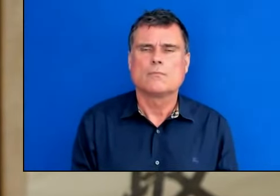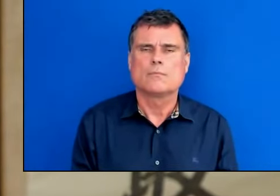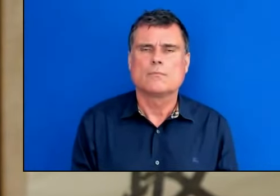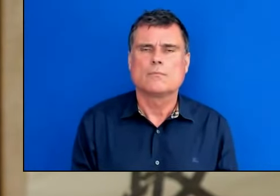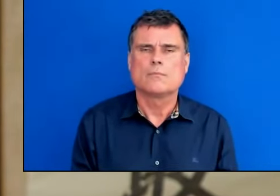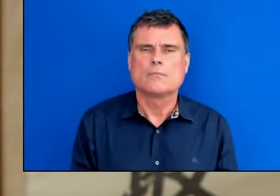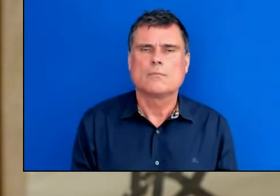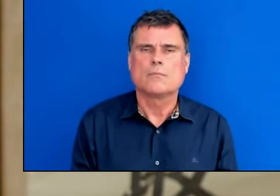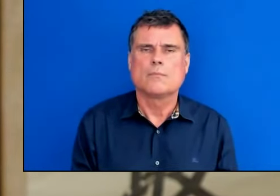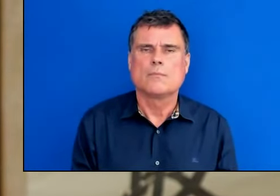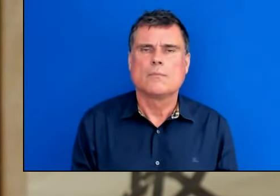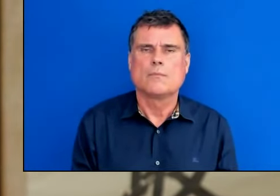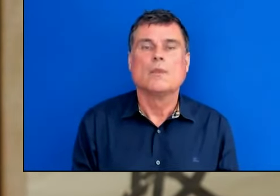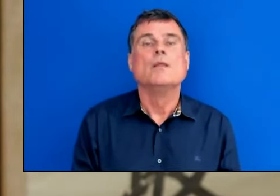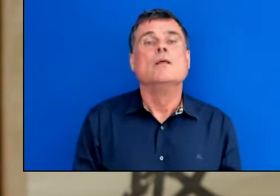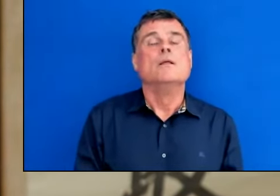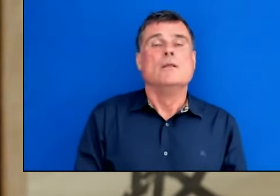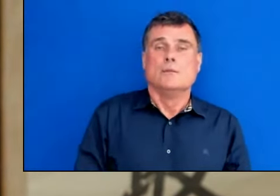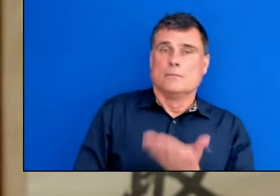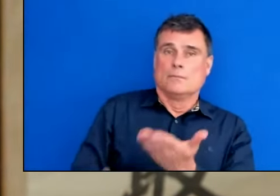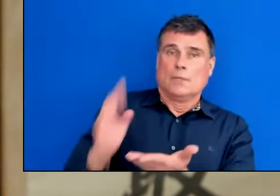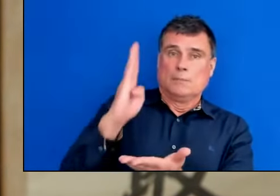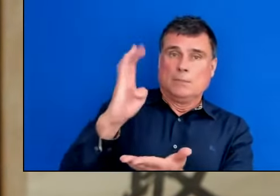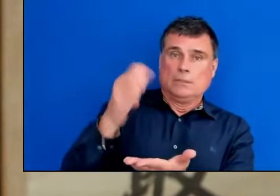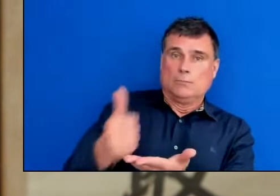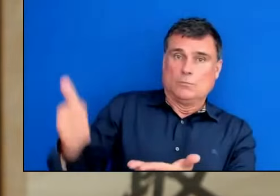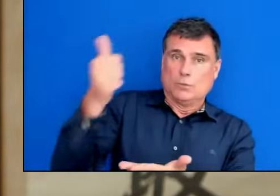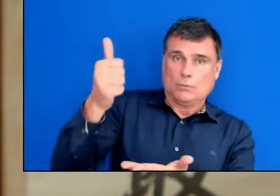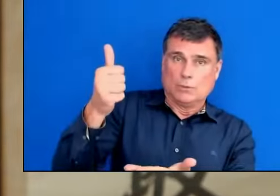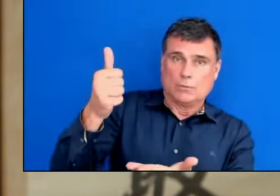Premier Horgan, Parliamentary Secretary,